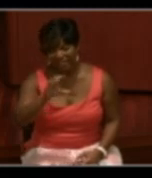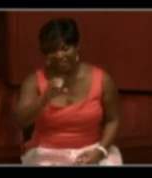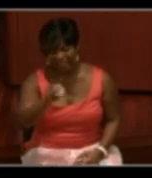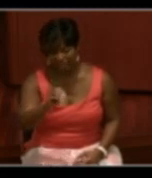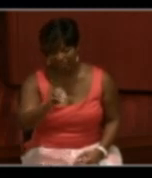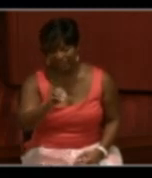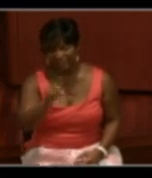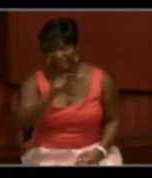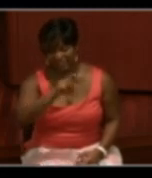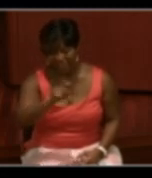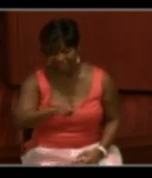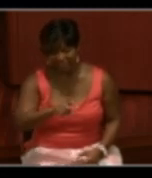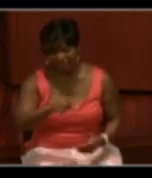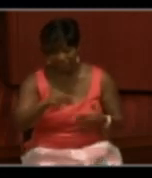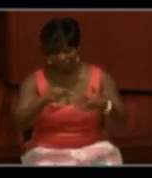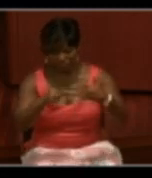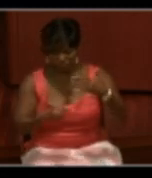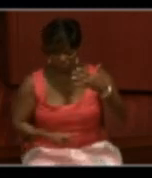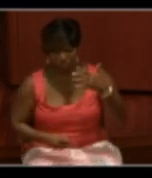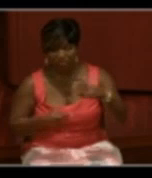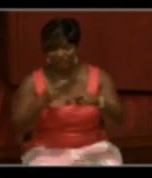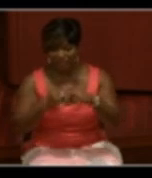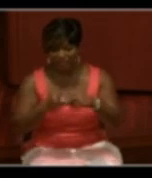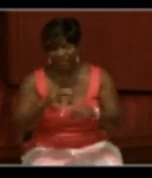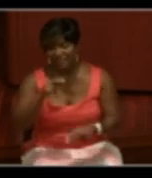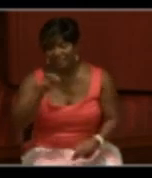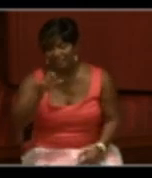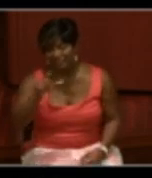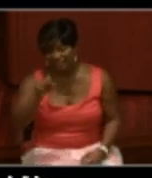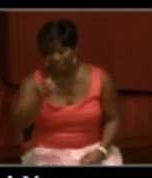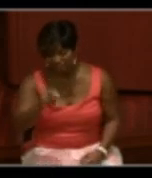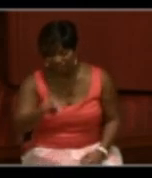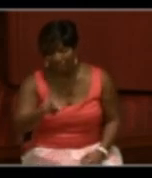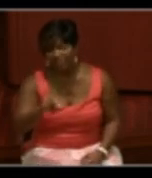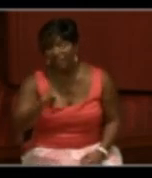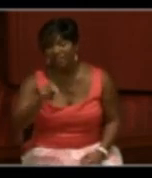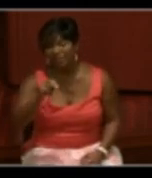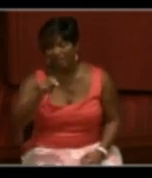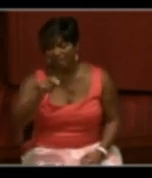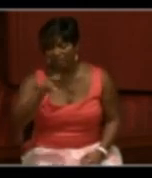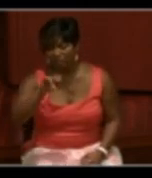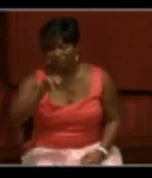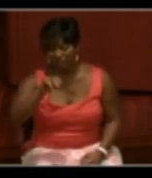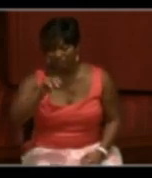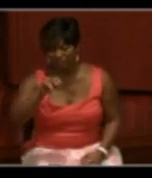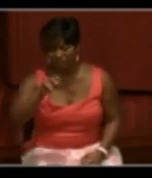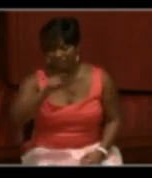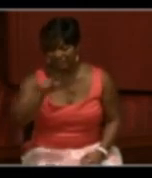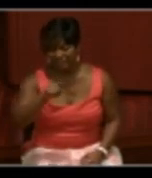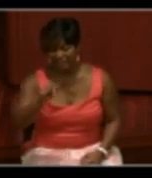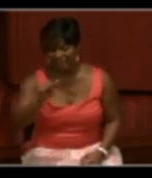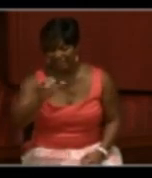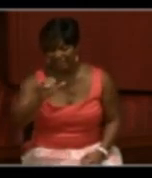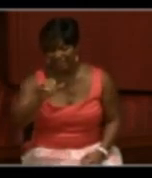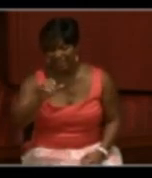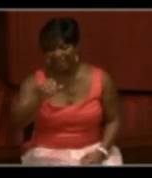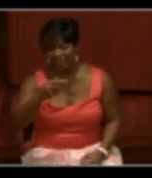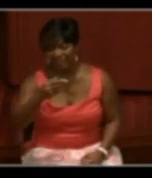Louisiana, and he gives the names of Nelson, Zechariah, Catherine Collins, and Judy Peggs, but doesn't give where they